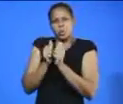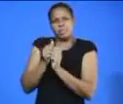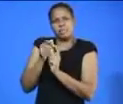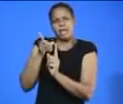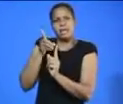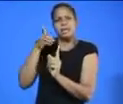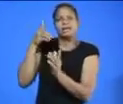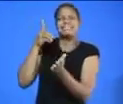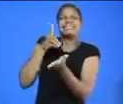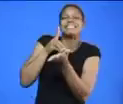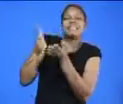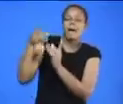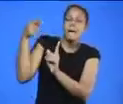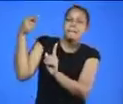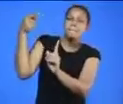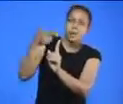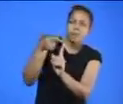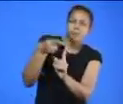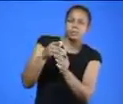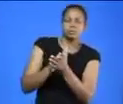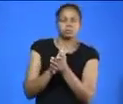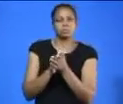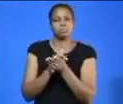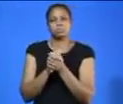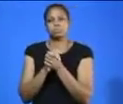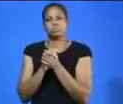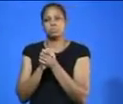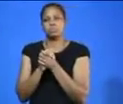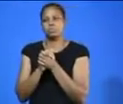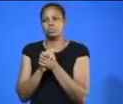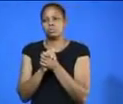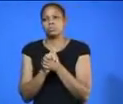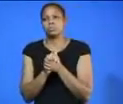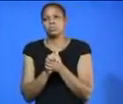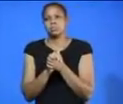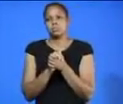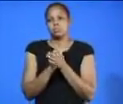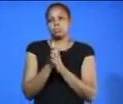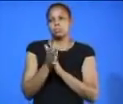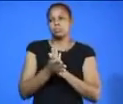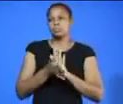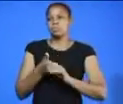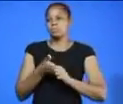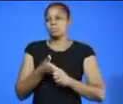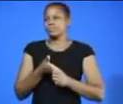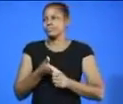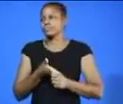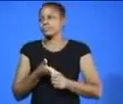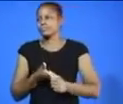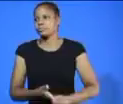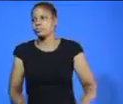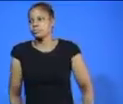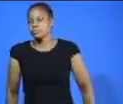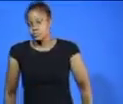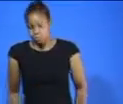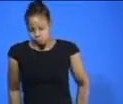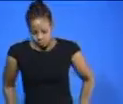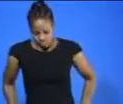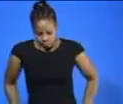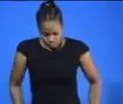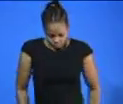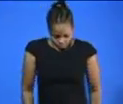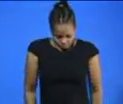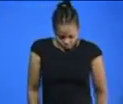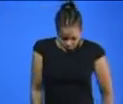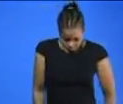lose you. So walk closely. Don't follow me like Peter. If you follow afar off, you're going to get in trouble. So hang on to my coattail. Hang on